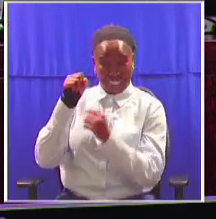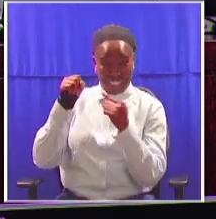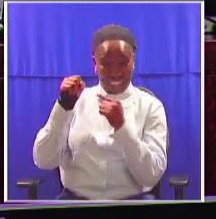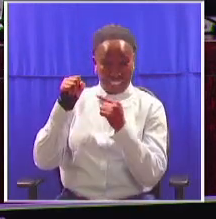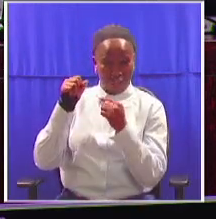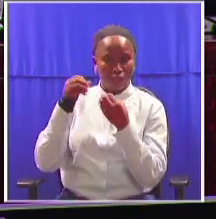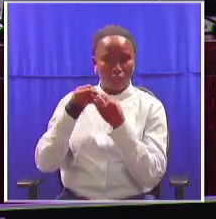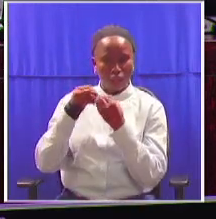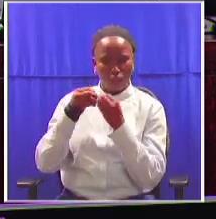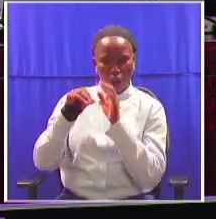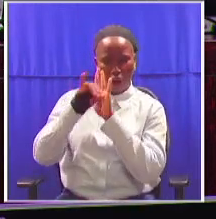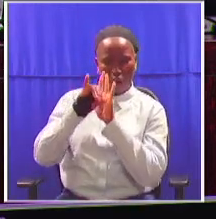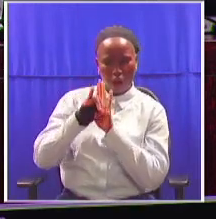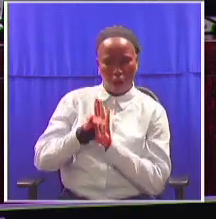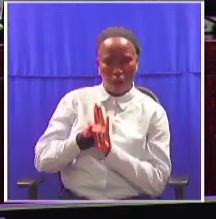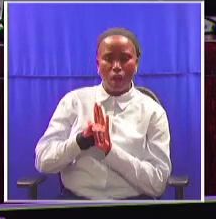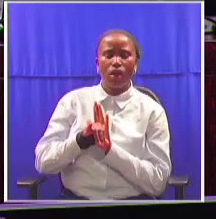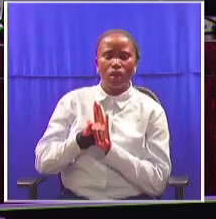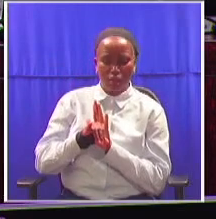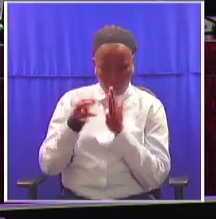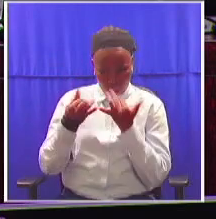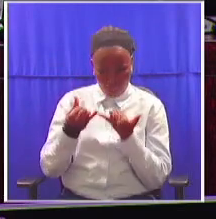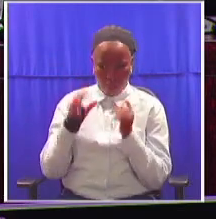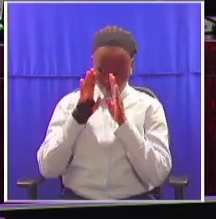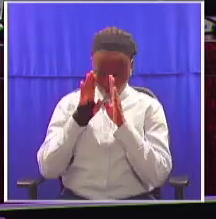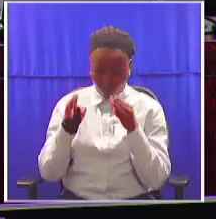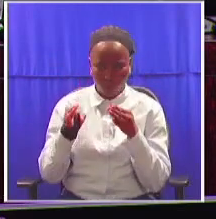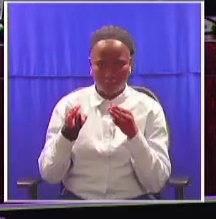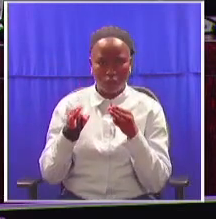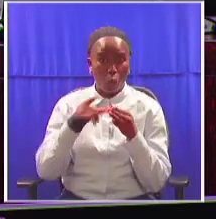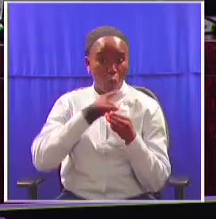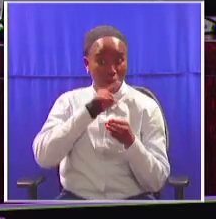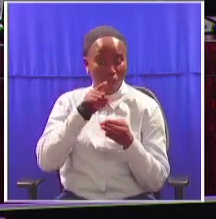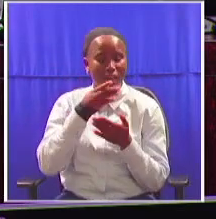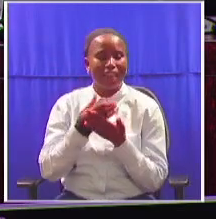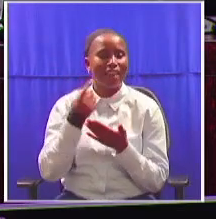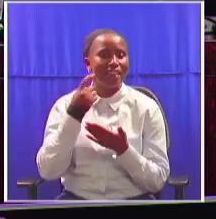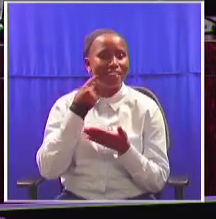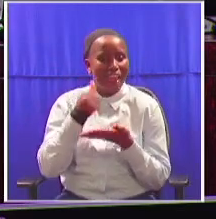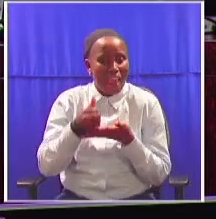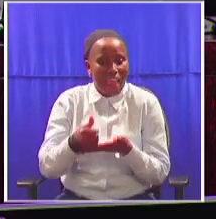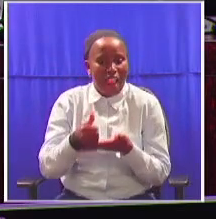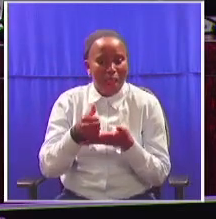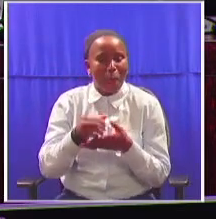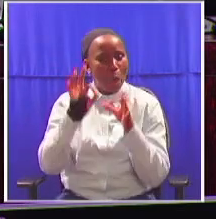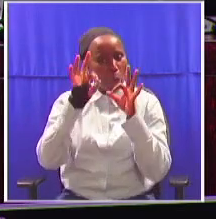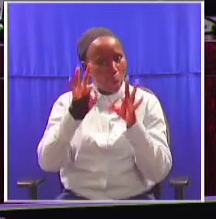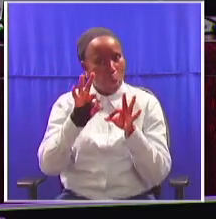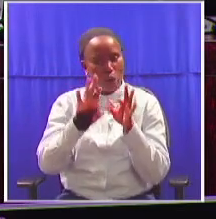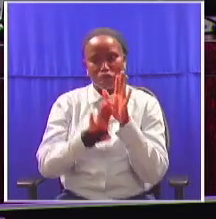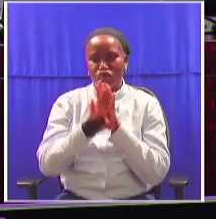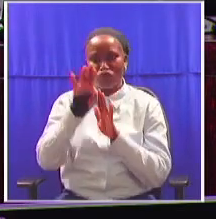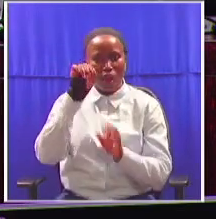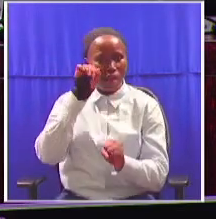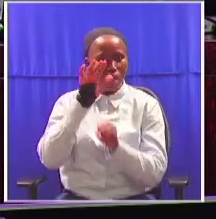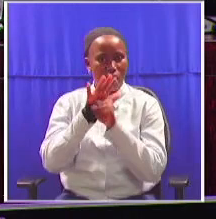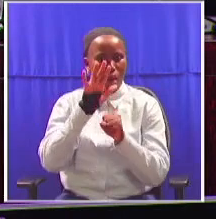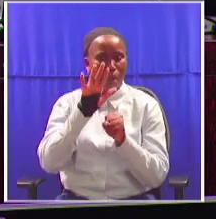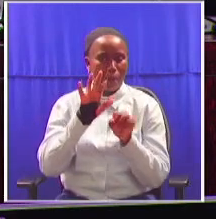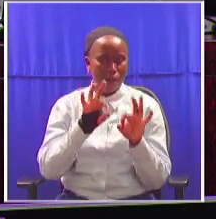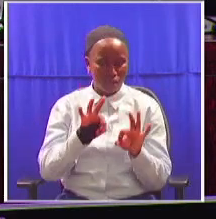actions that will make the greatest impact. These are the actions that will make